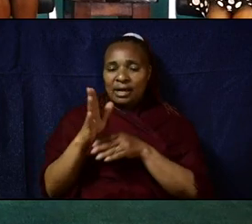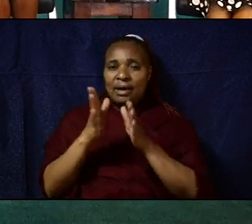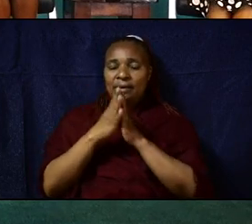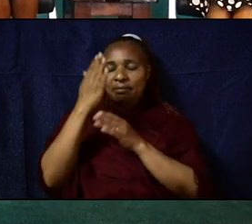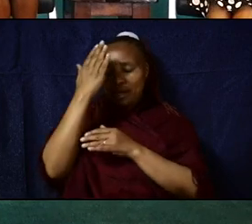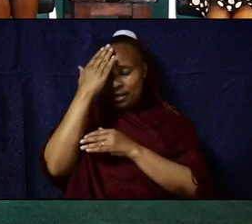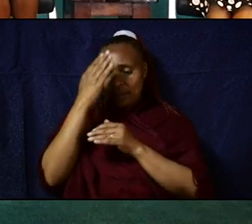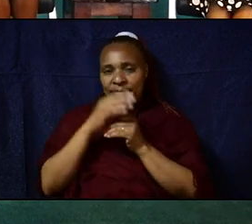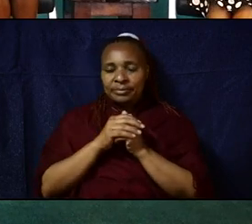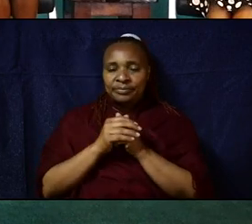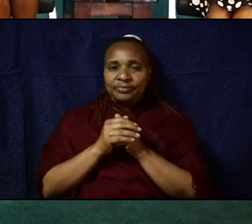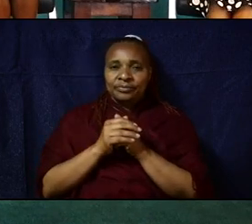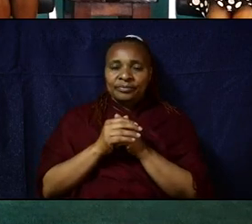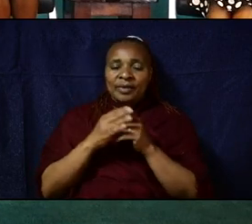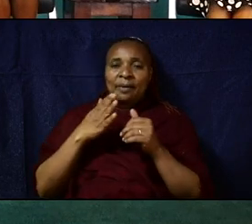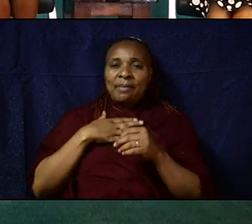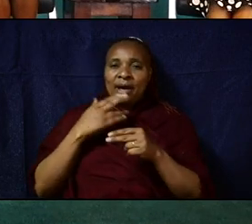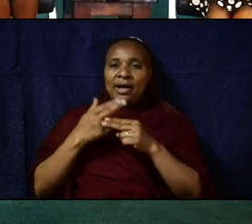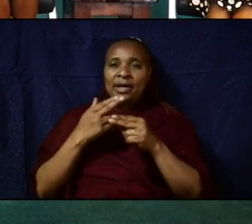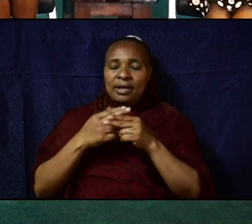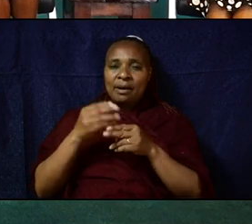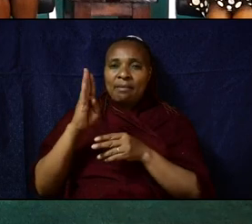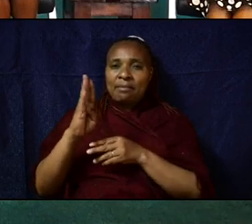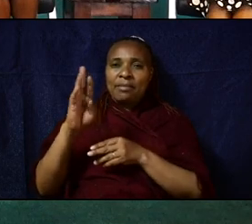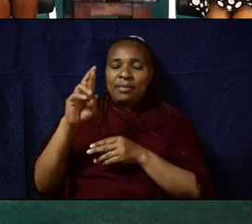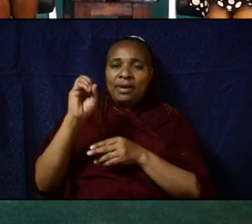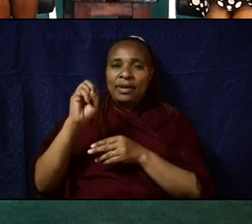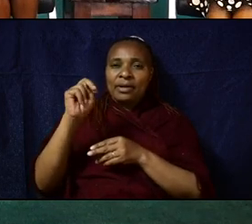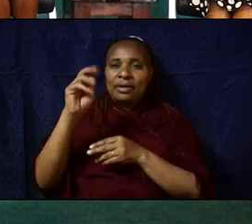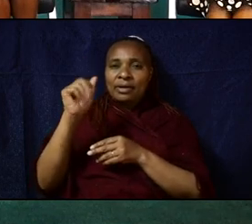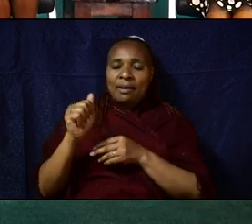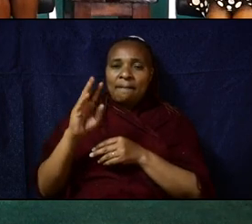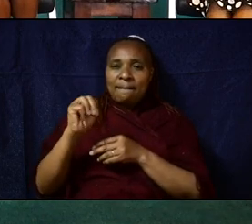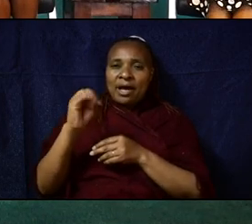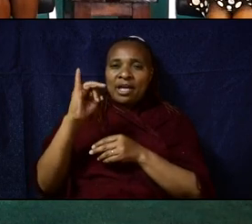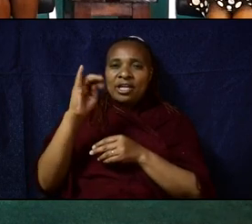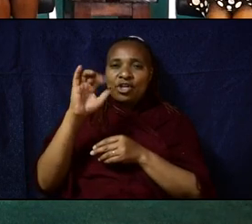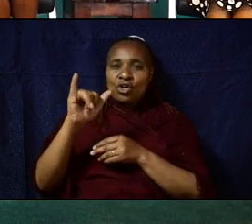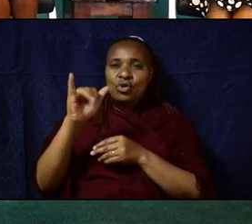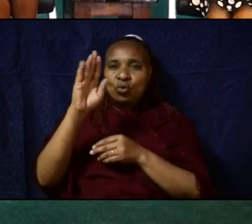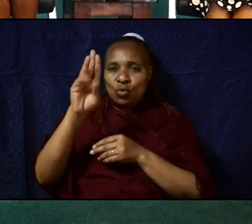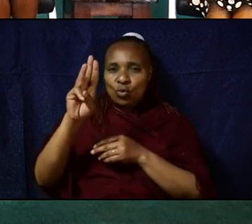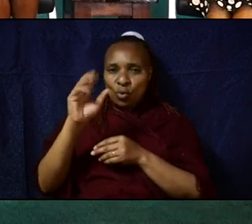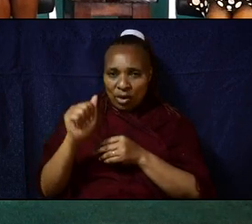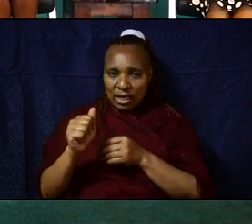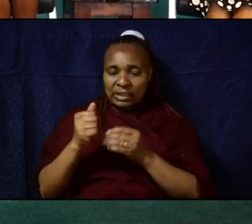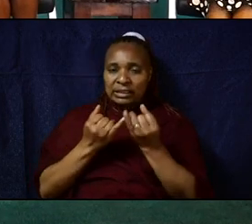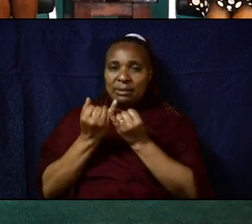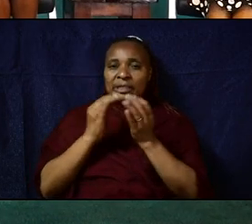Monday. My name is Brenda Maiwa, and I'll be taking you through Sabbath and Wednesday.